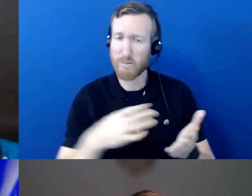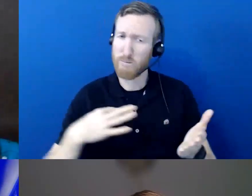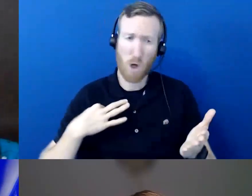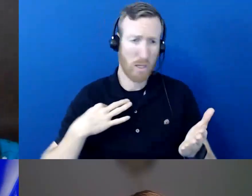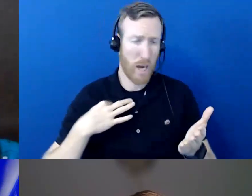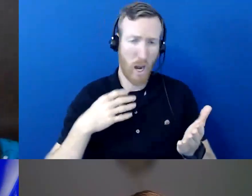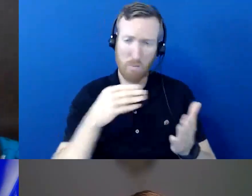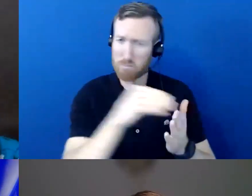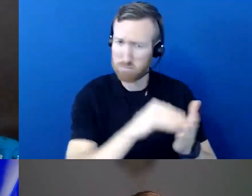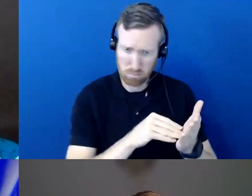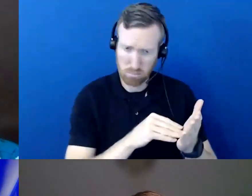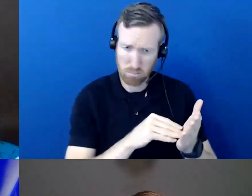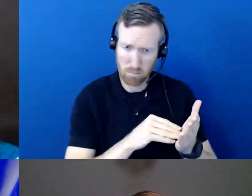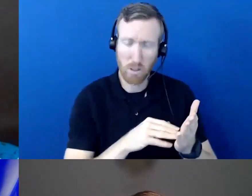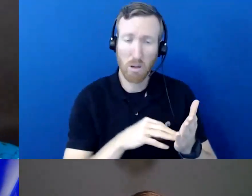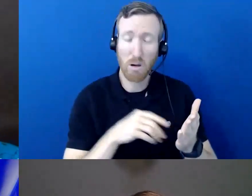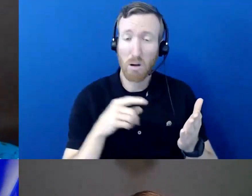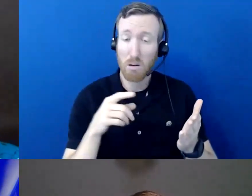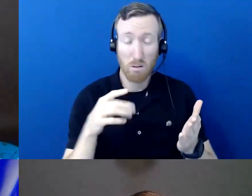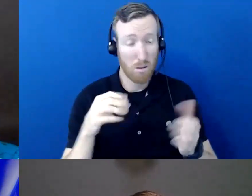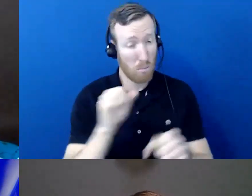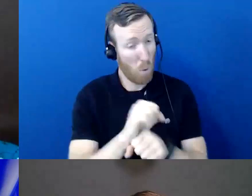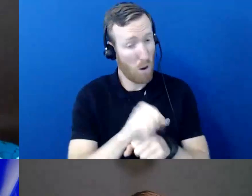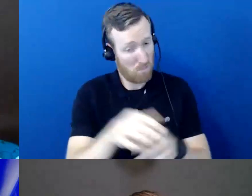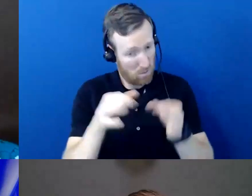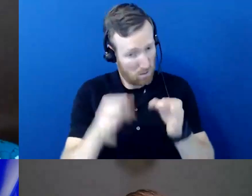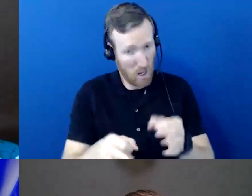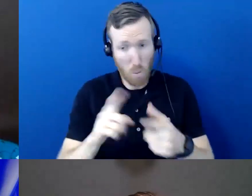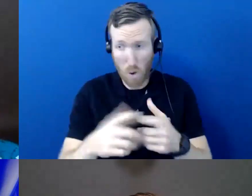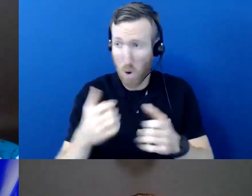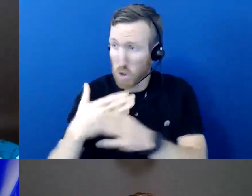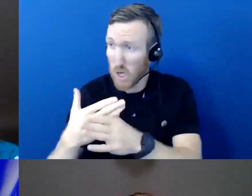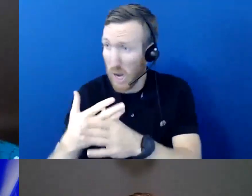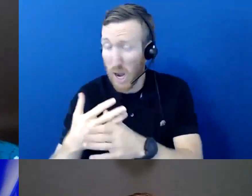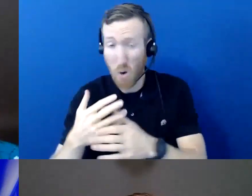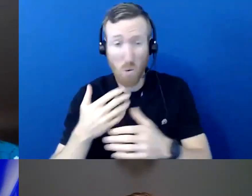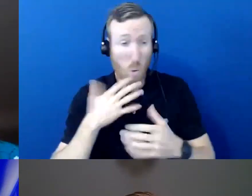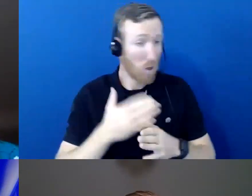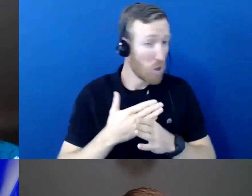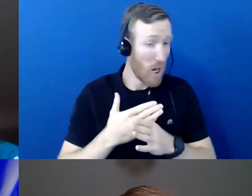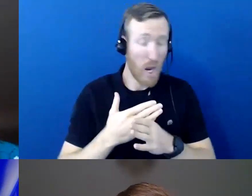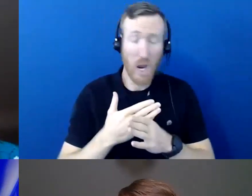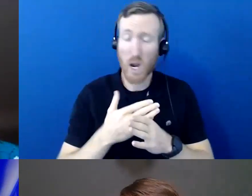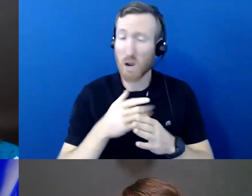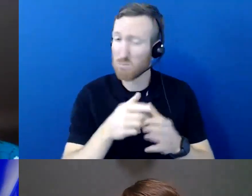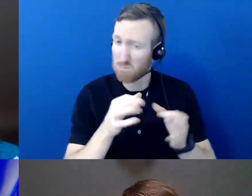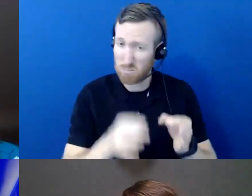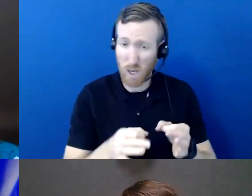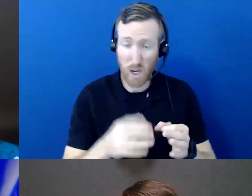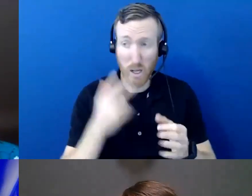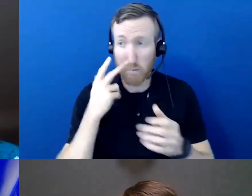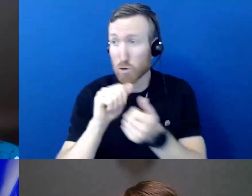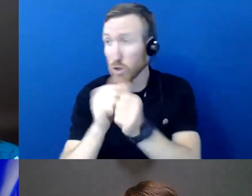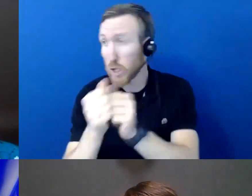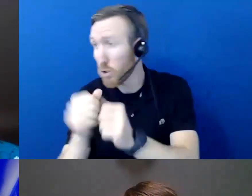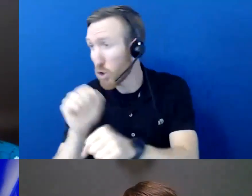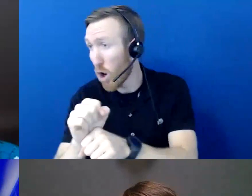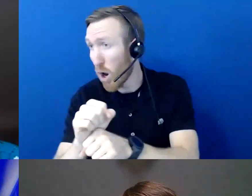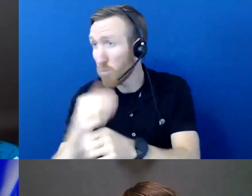So, you decide when to share any of the information in the passport with your new manager if you change jobs.